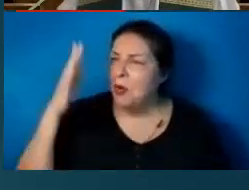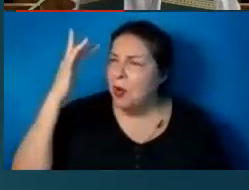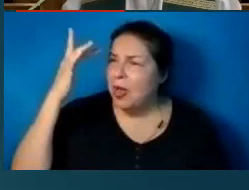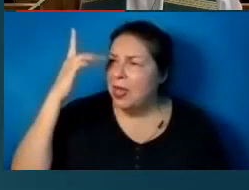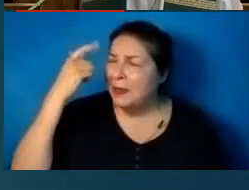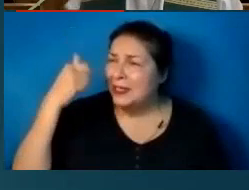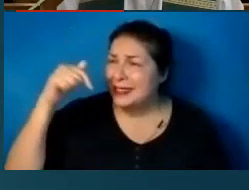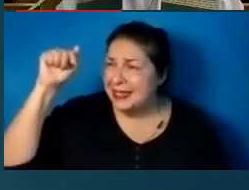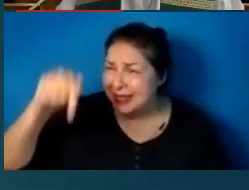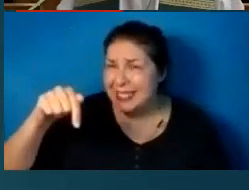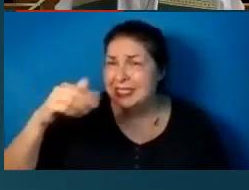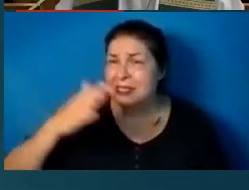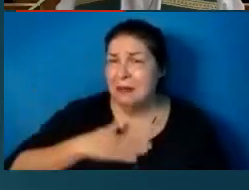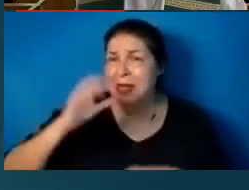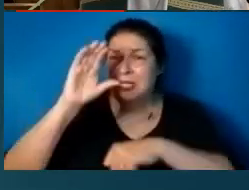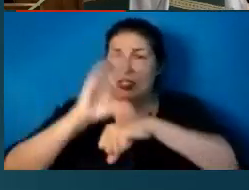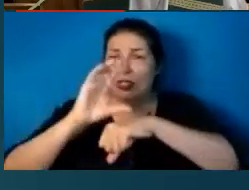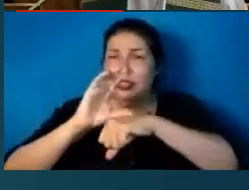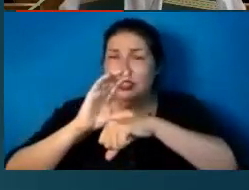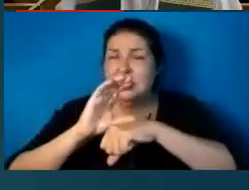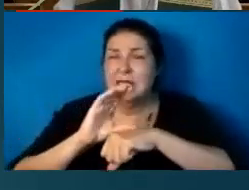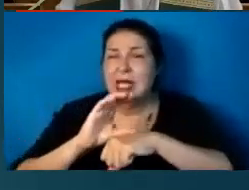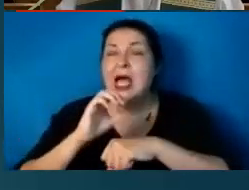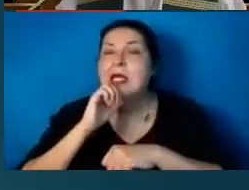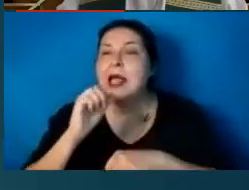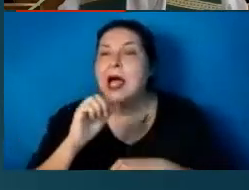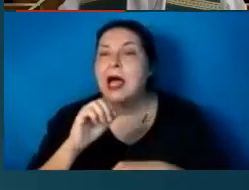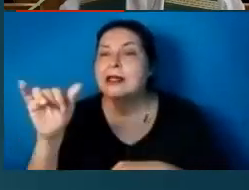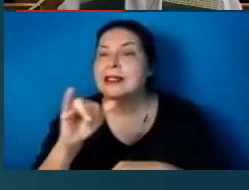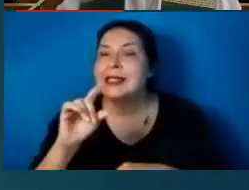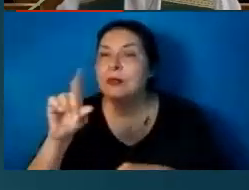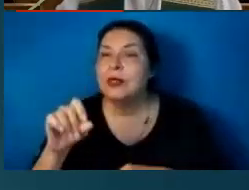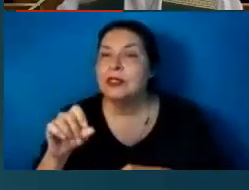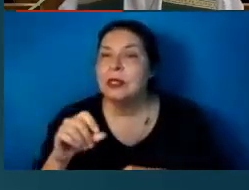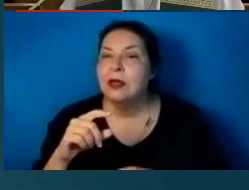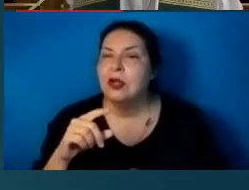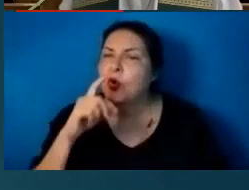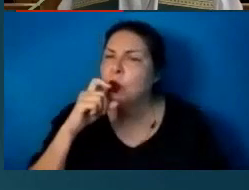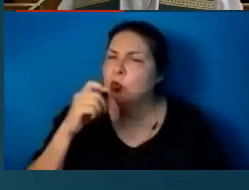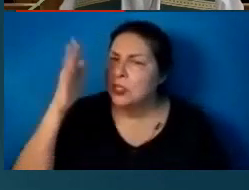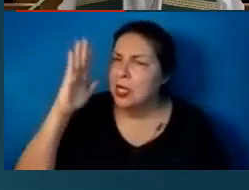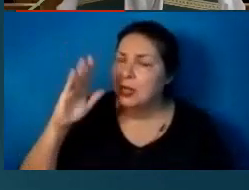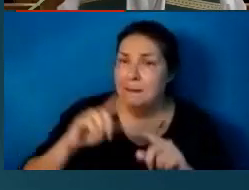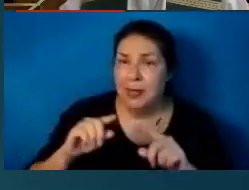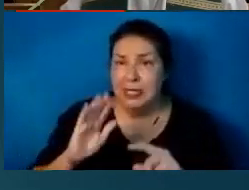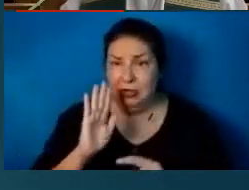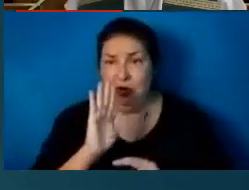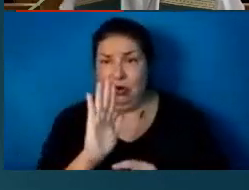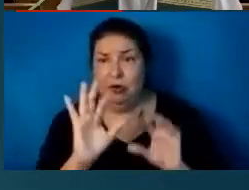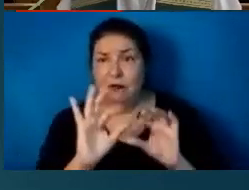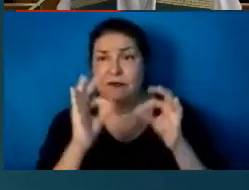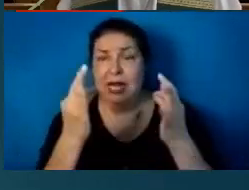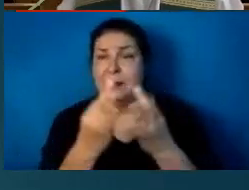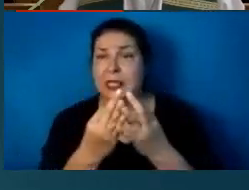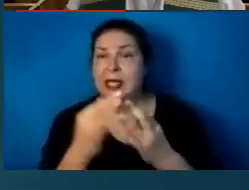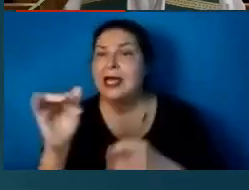church. Not the same question as who is God, but in her family, it really amounted